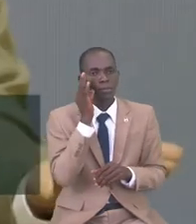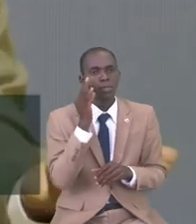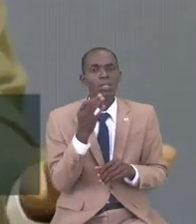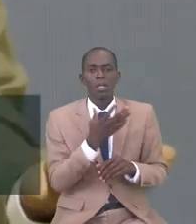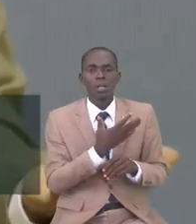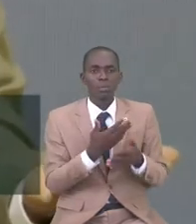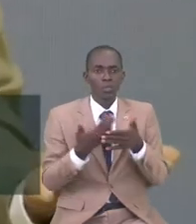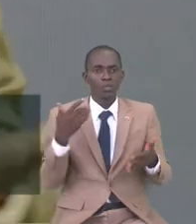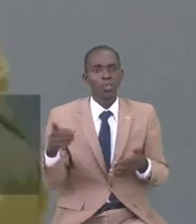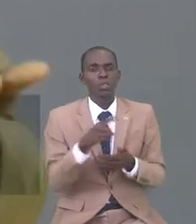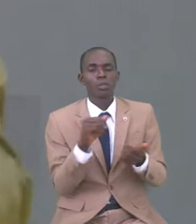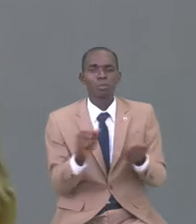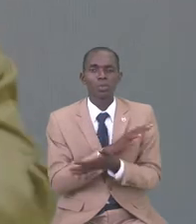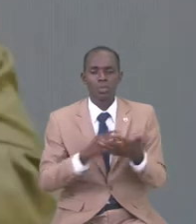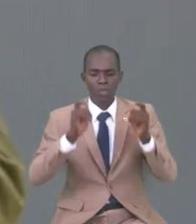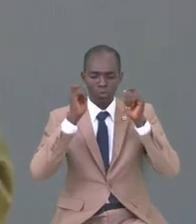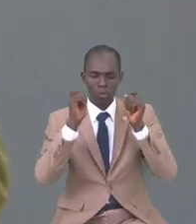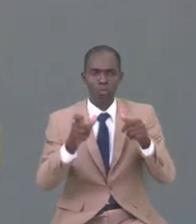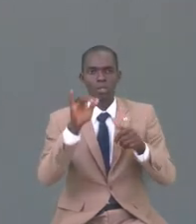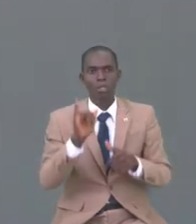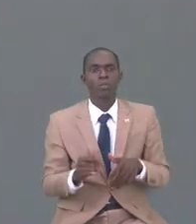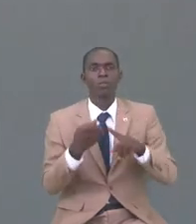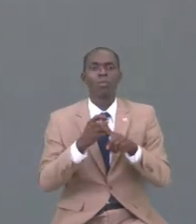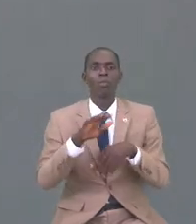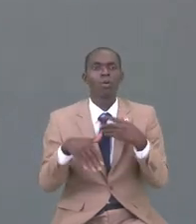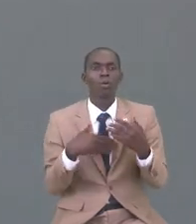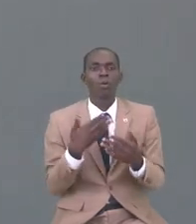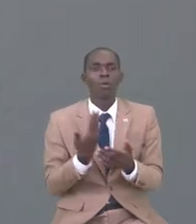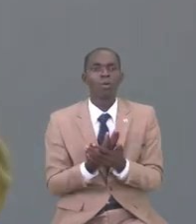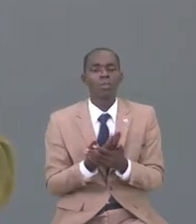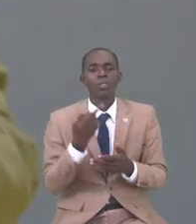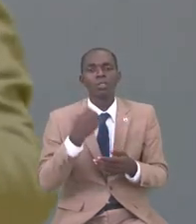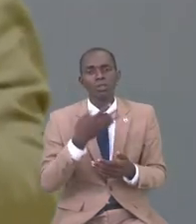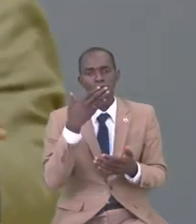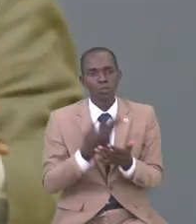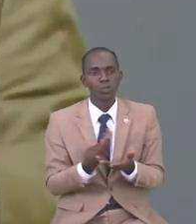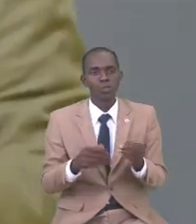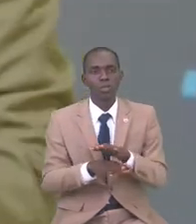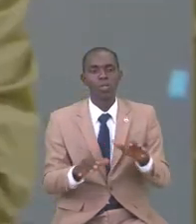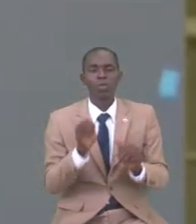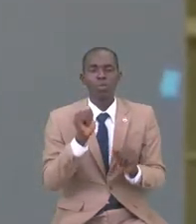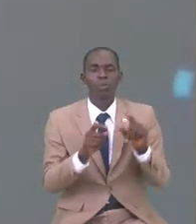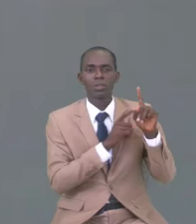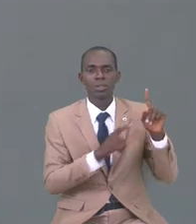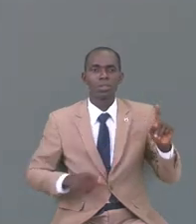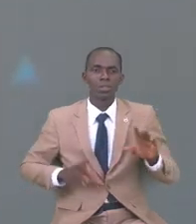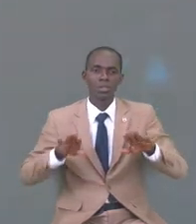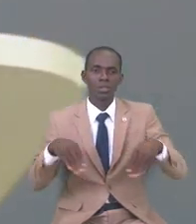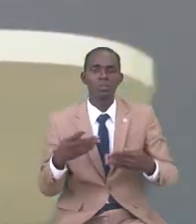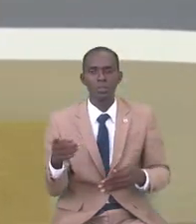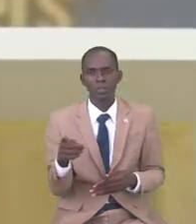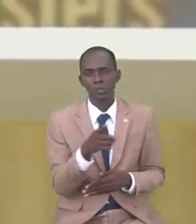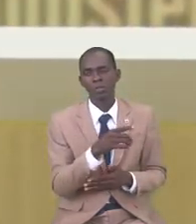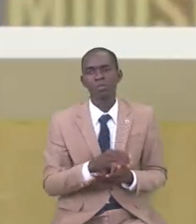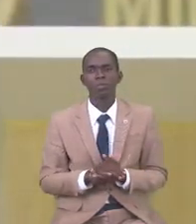ye perish quickly from off the good land which the Lord giveth